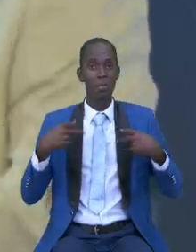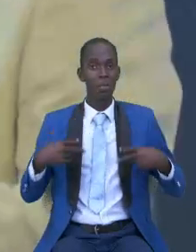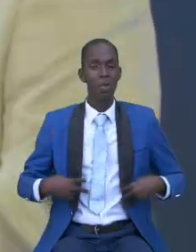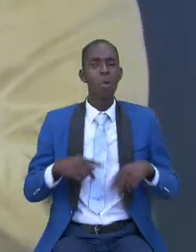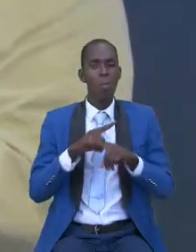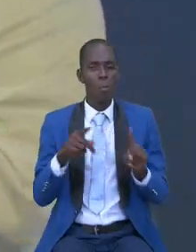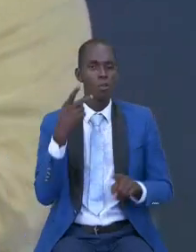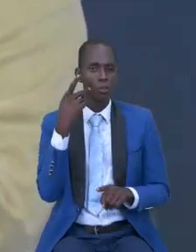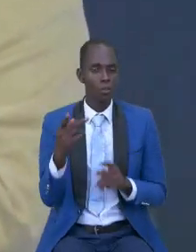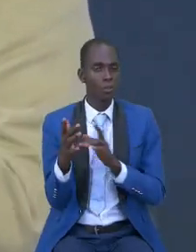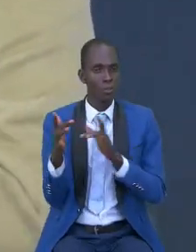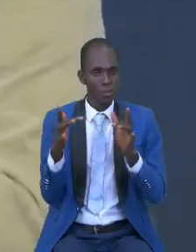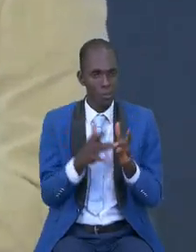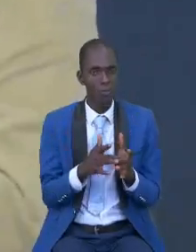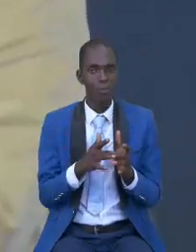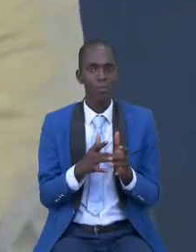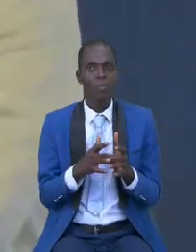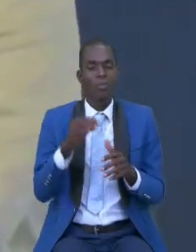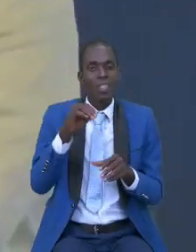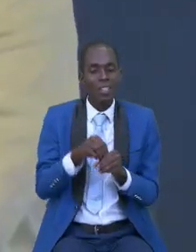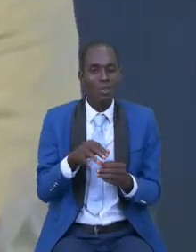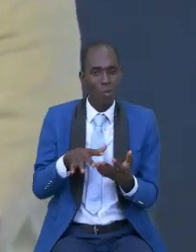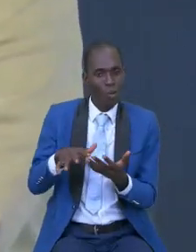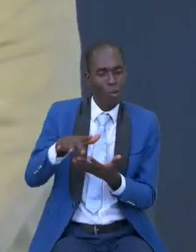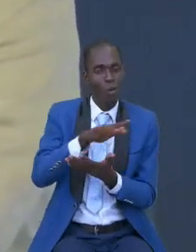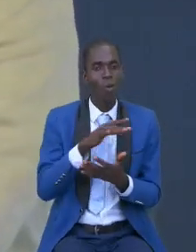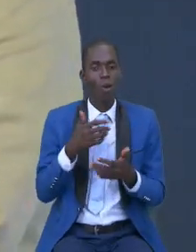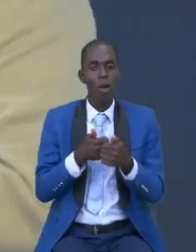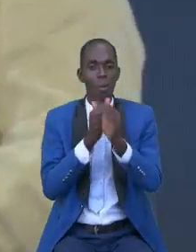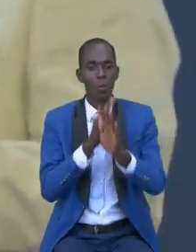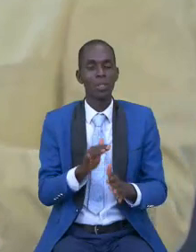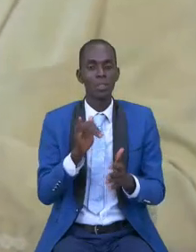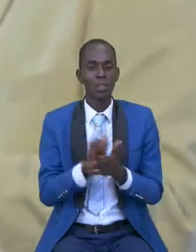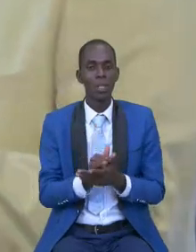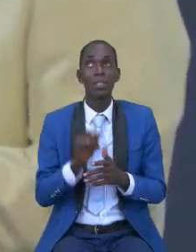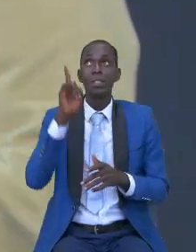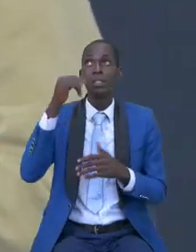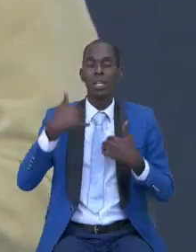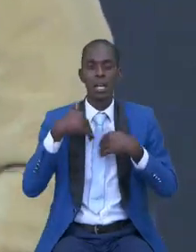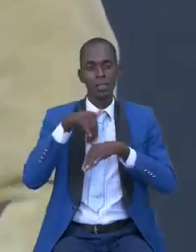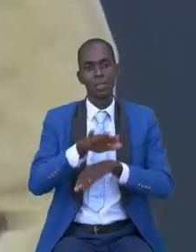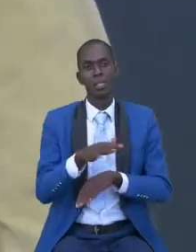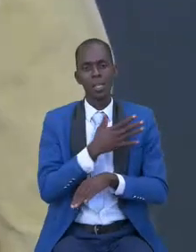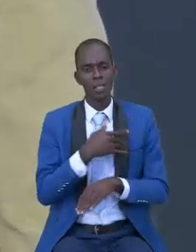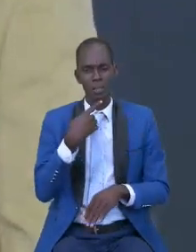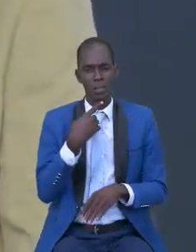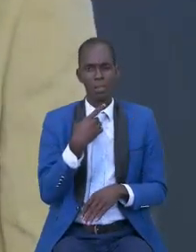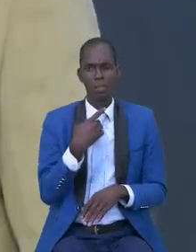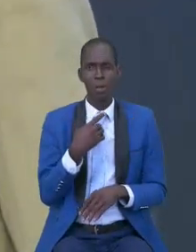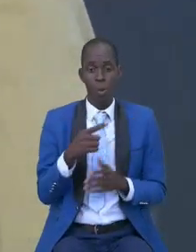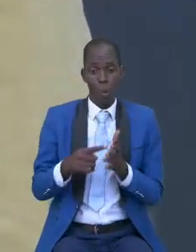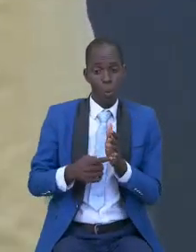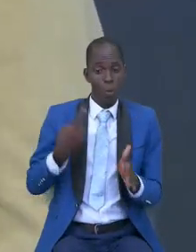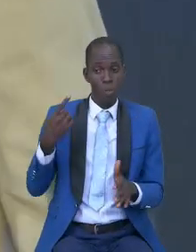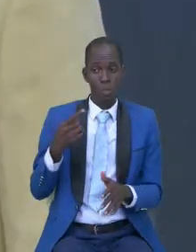saw Jesus in those apostles that he had sent. And he said, once he passes